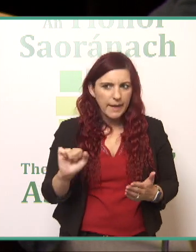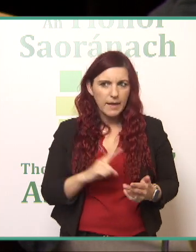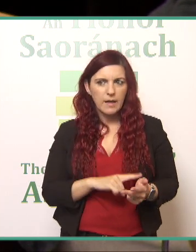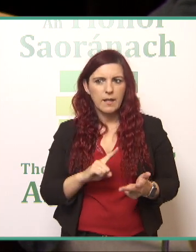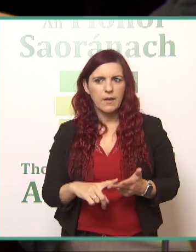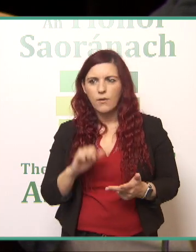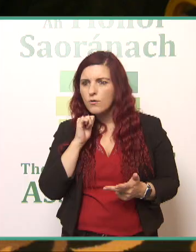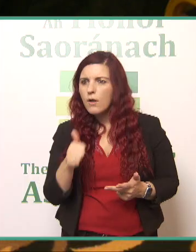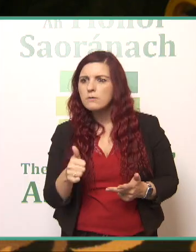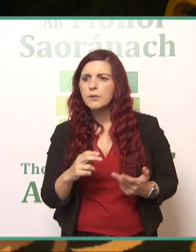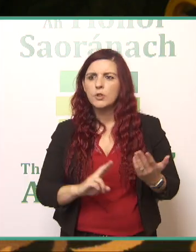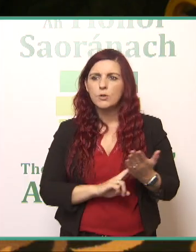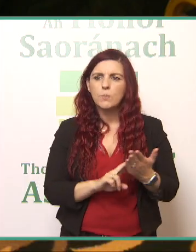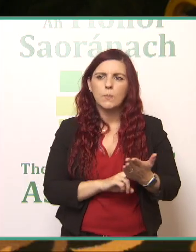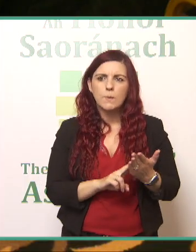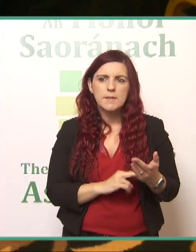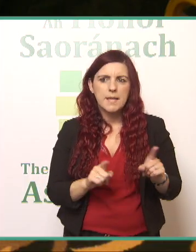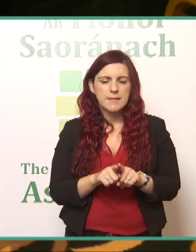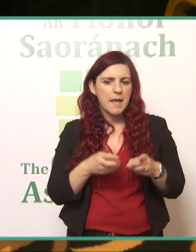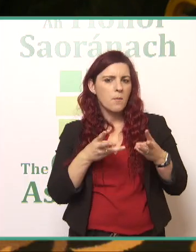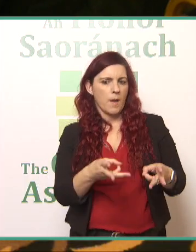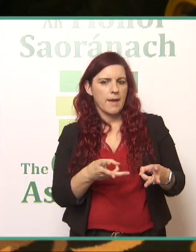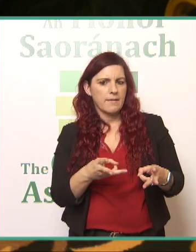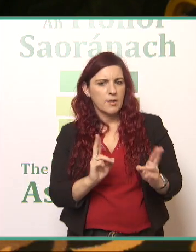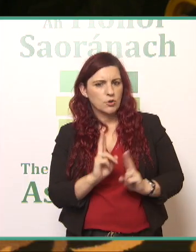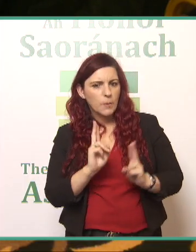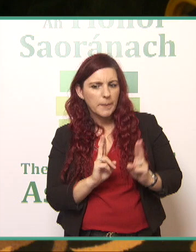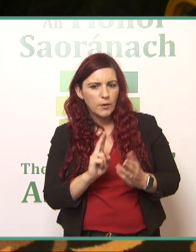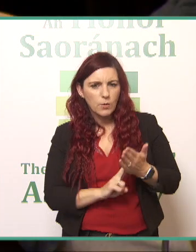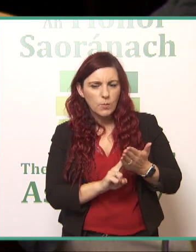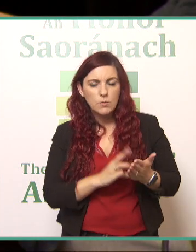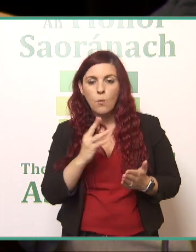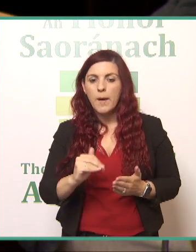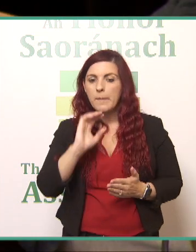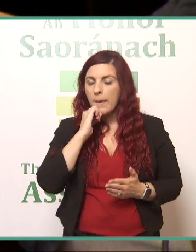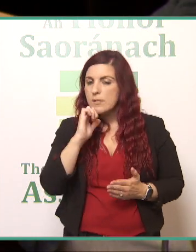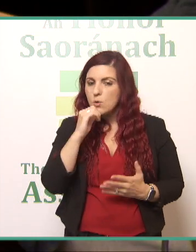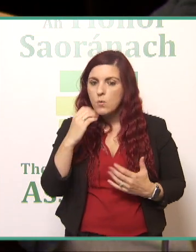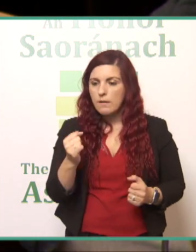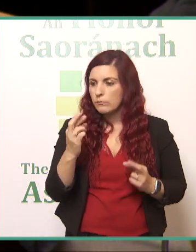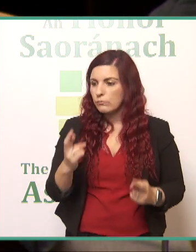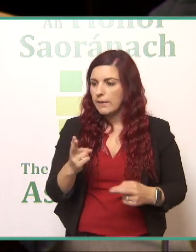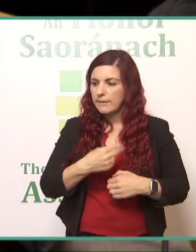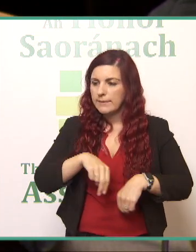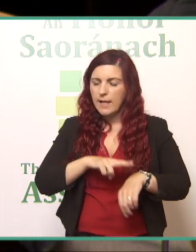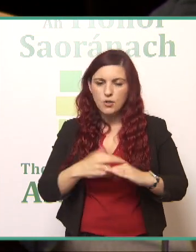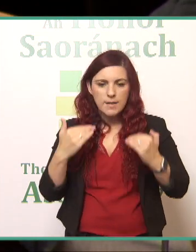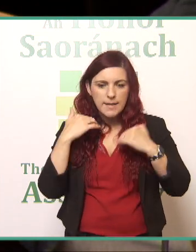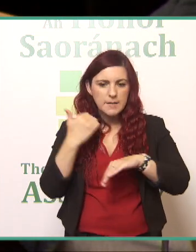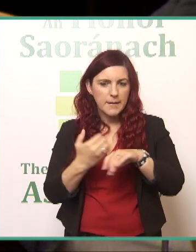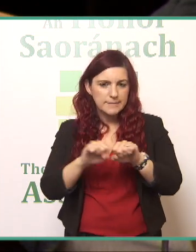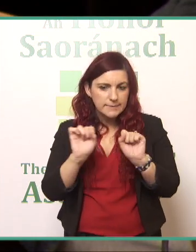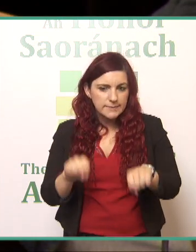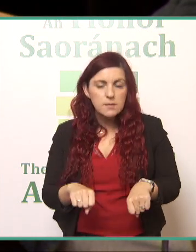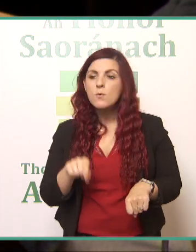they're not used in the way that they could be because there isn't a proper national database system. Now, they can